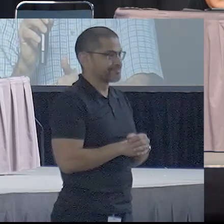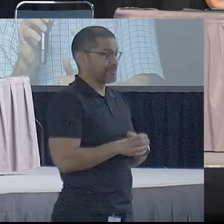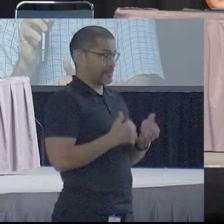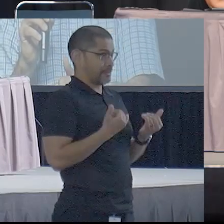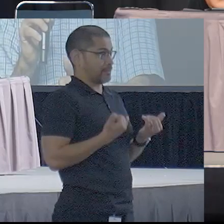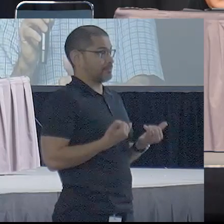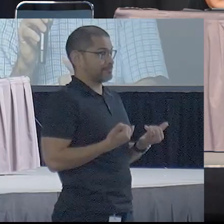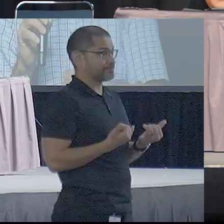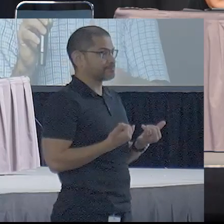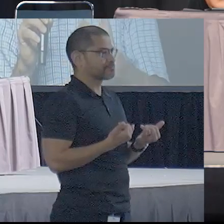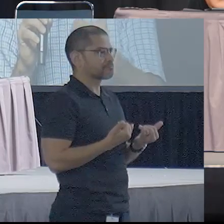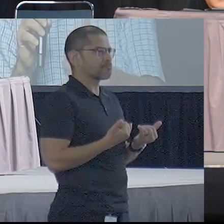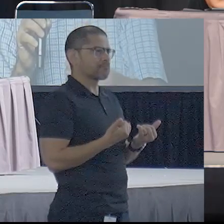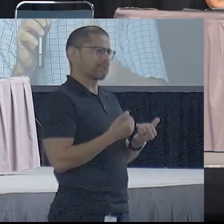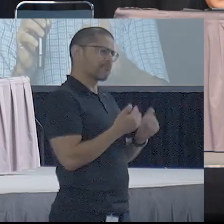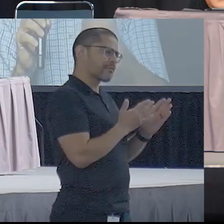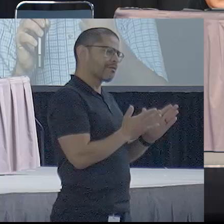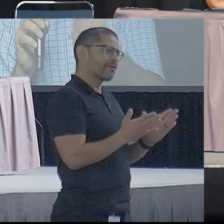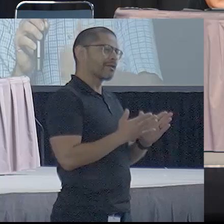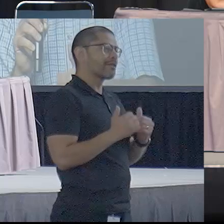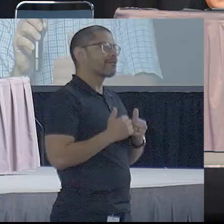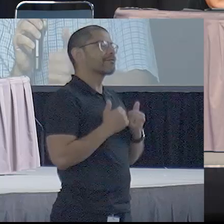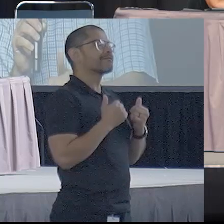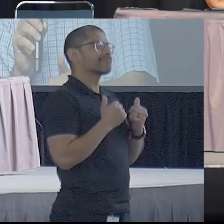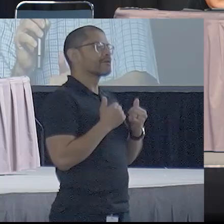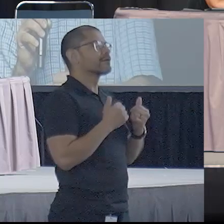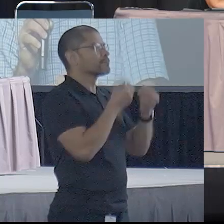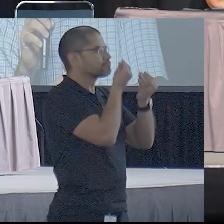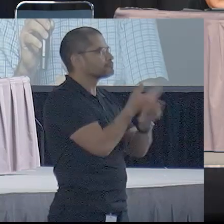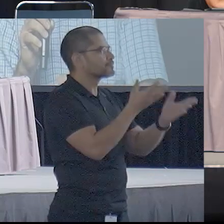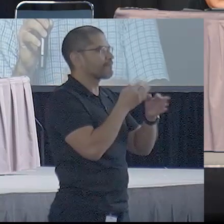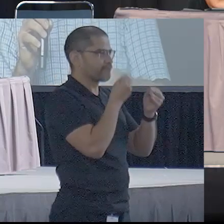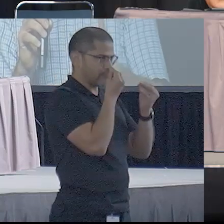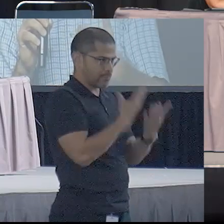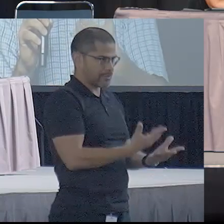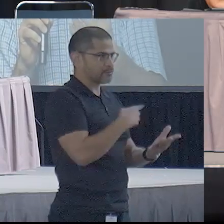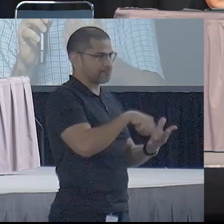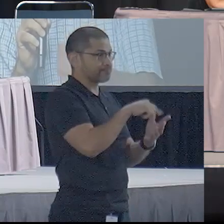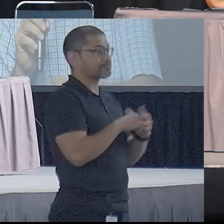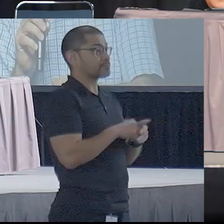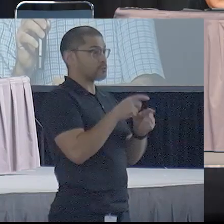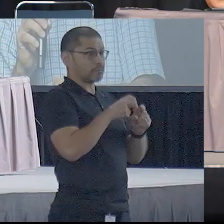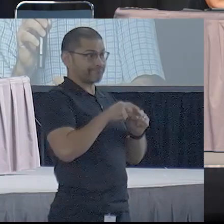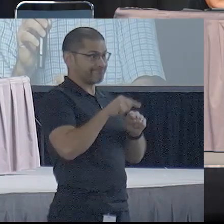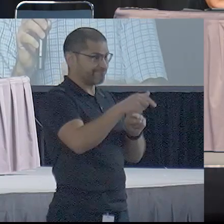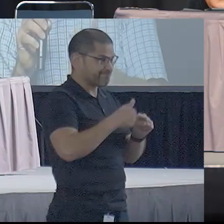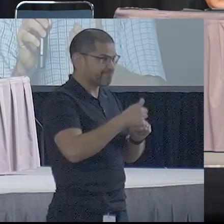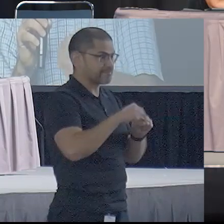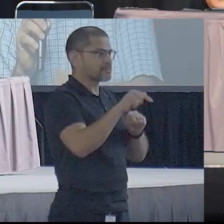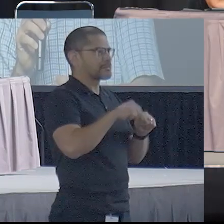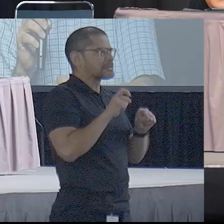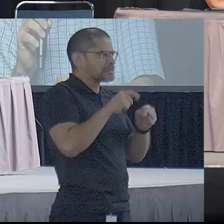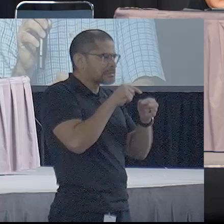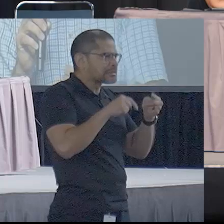can have a plan that will address your family's evacuation and transportation needs, that will help you decide what you